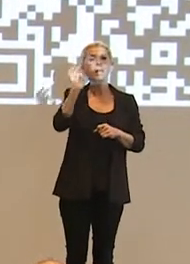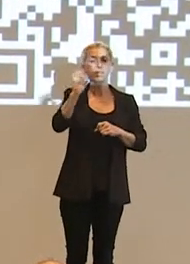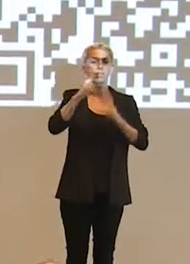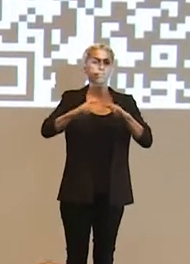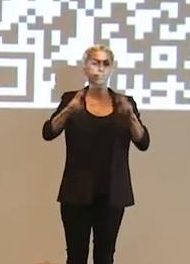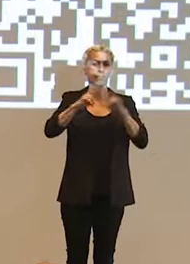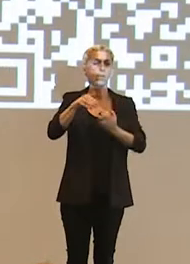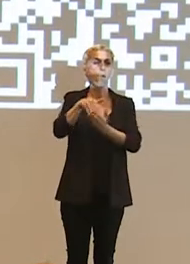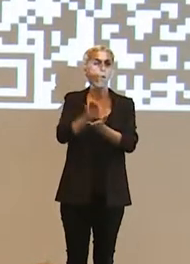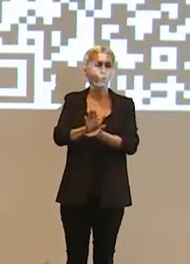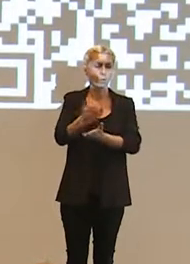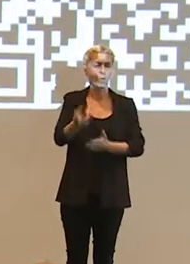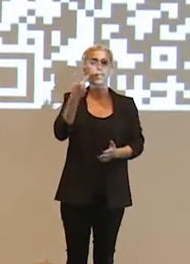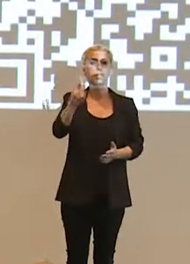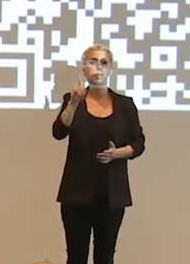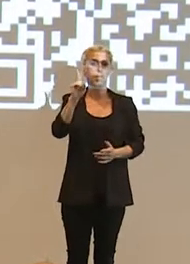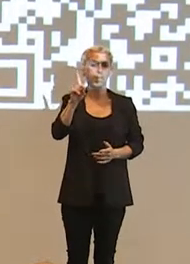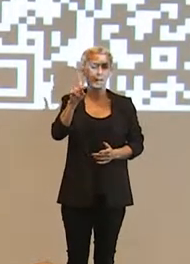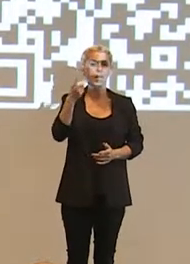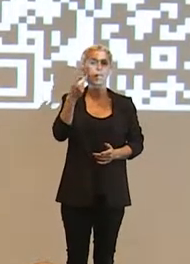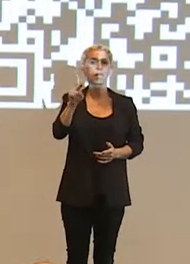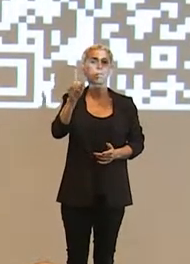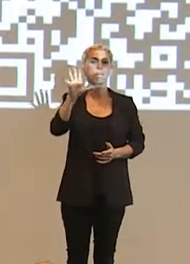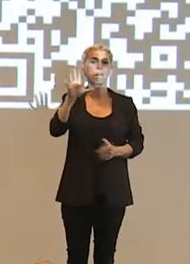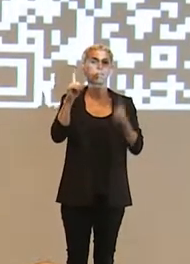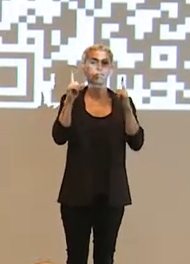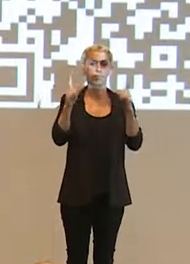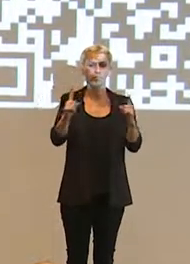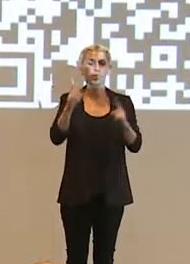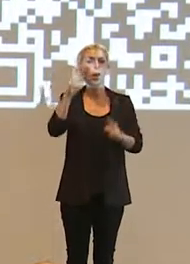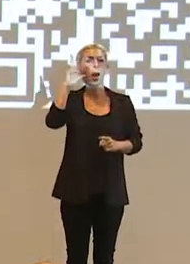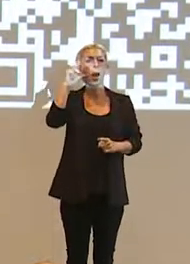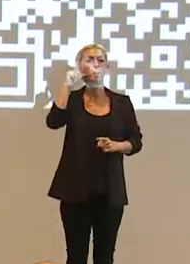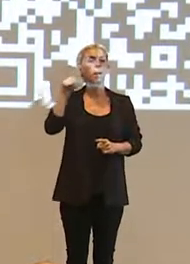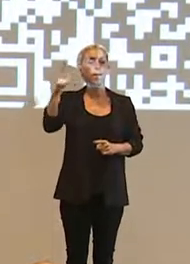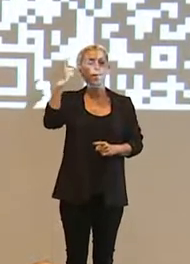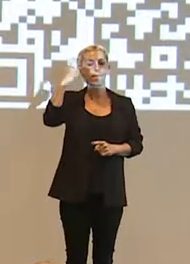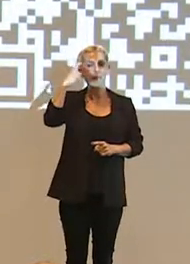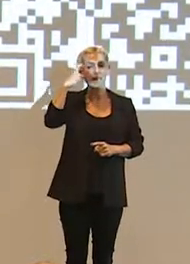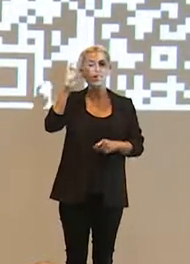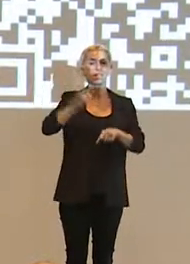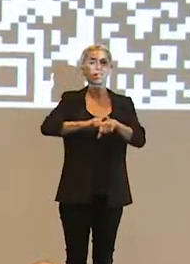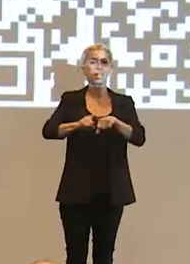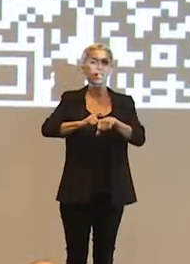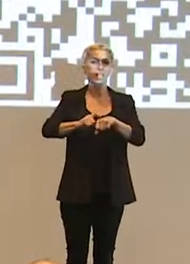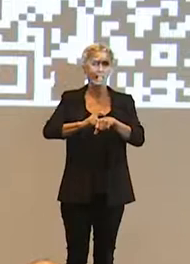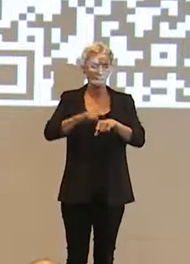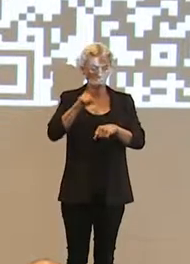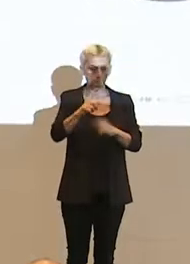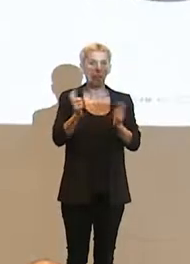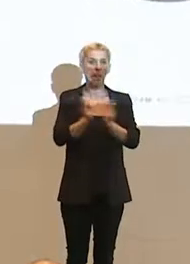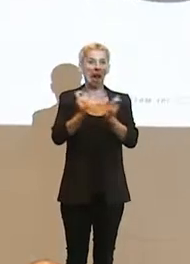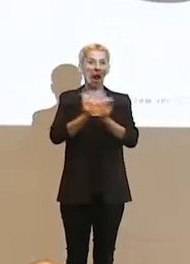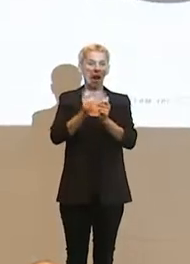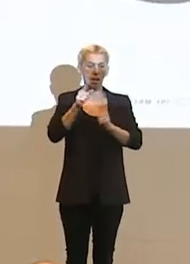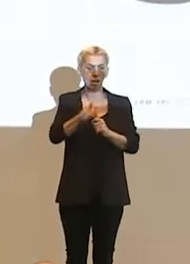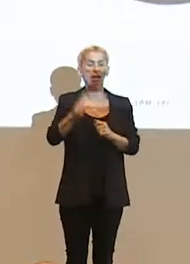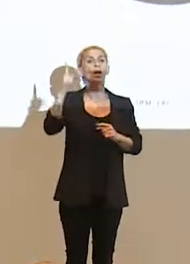jay and other done many important awards between 2005 and 2010